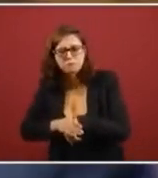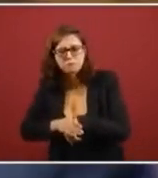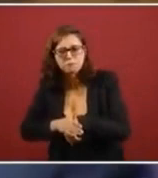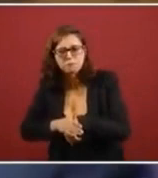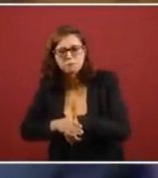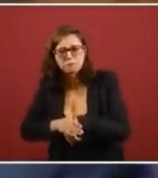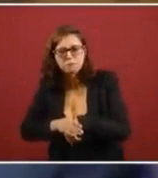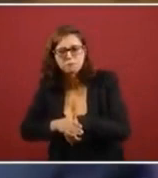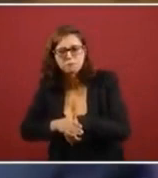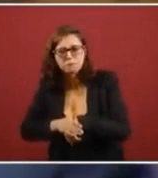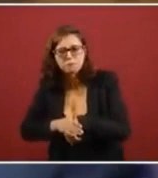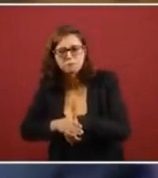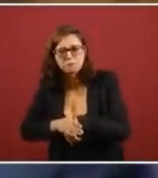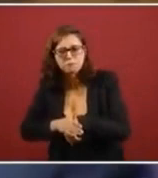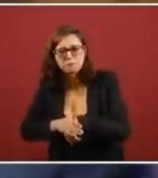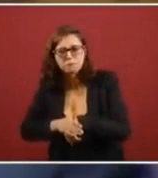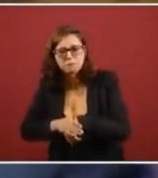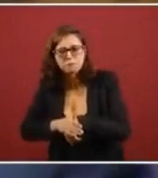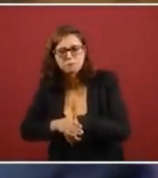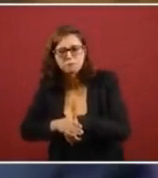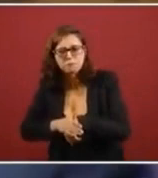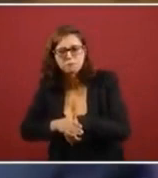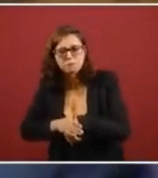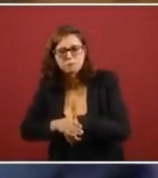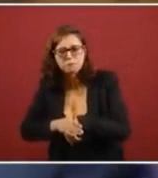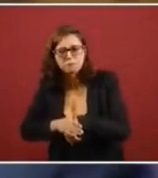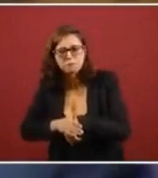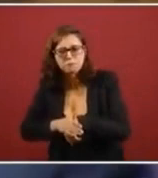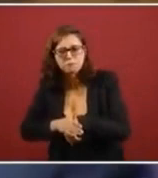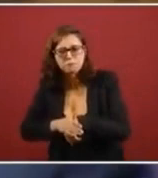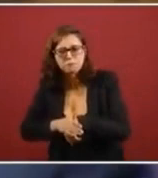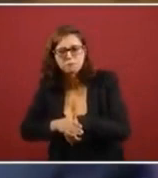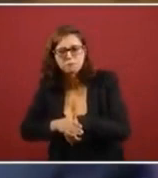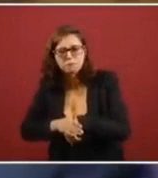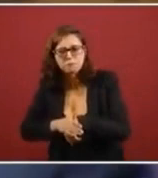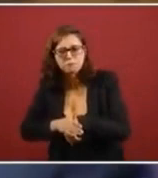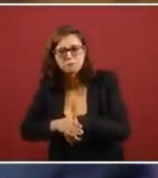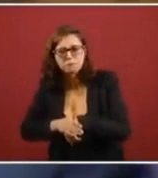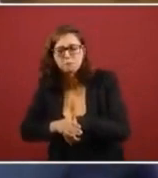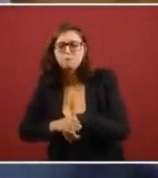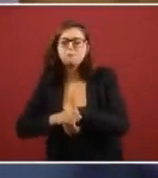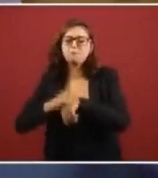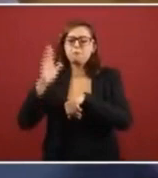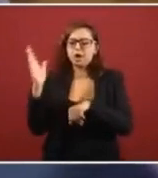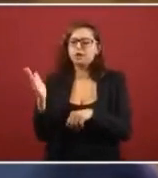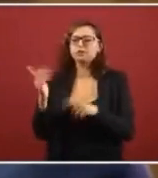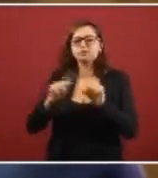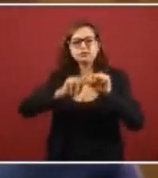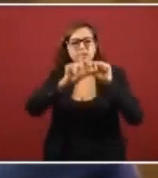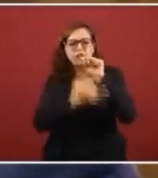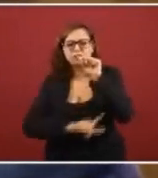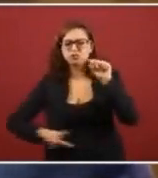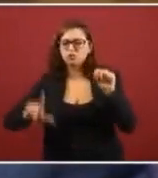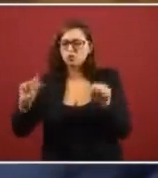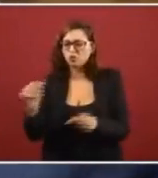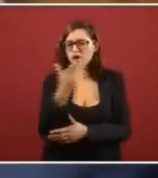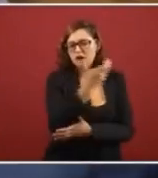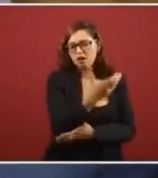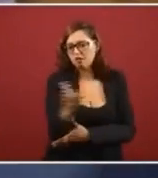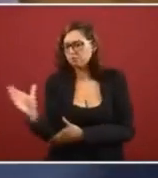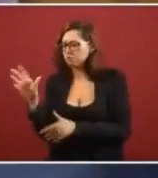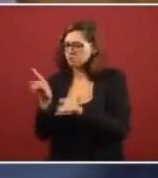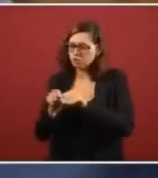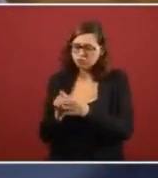we will give support to the ones with more nationally